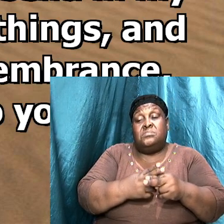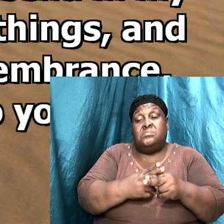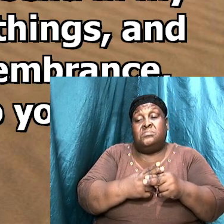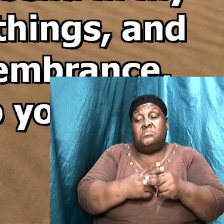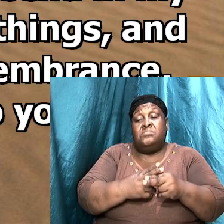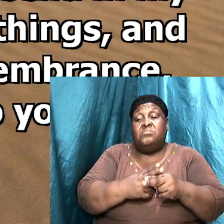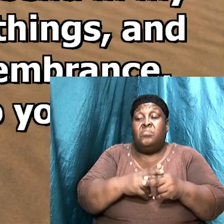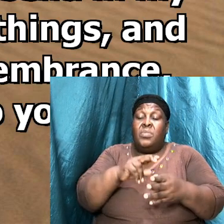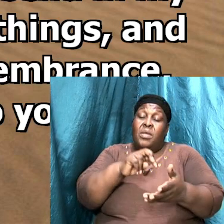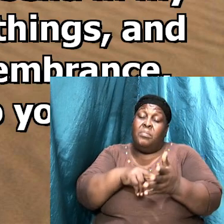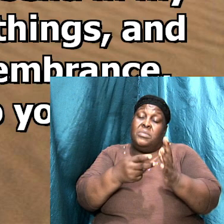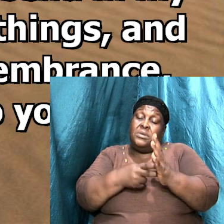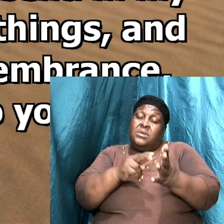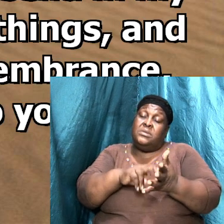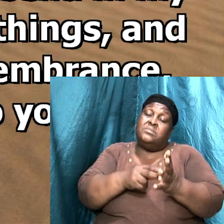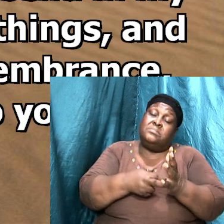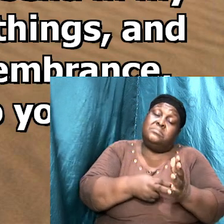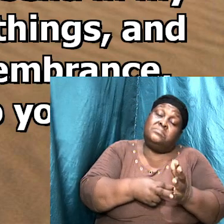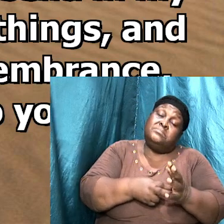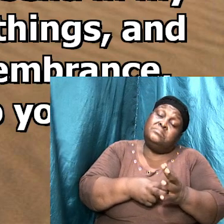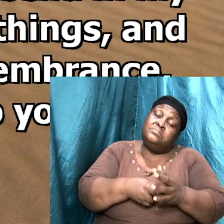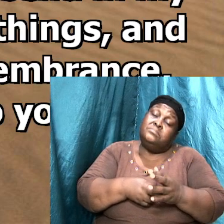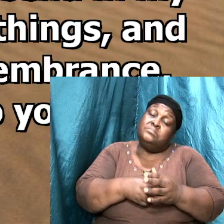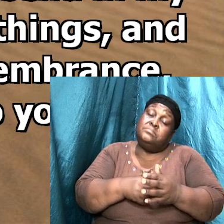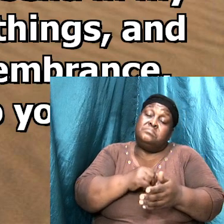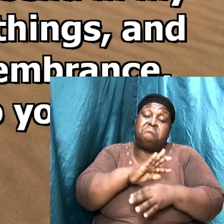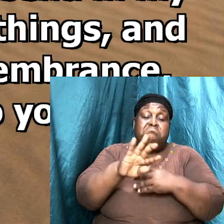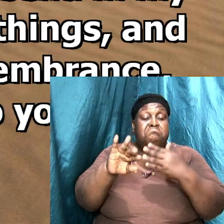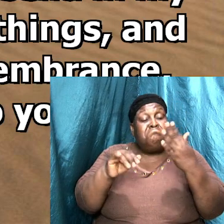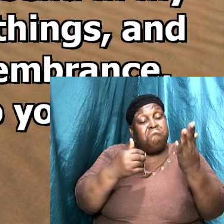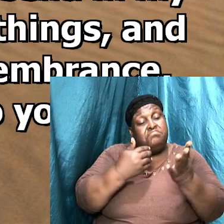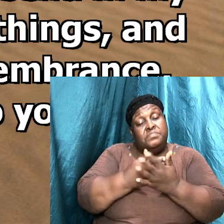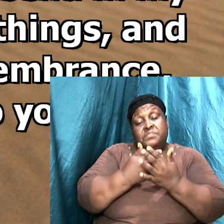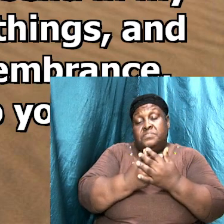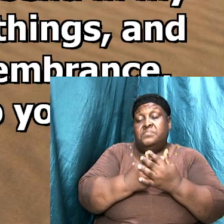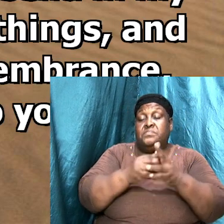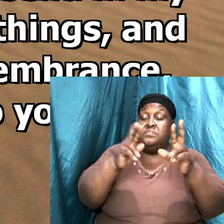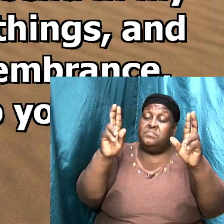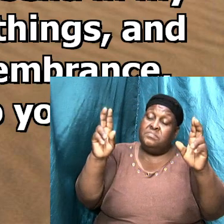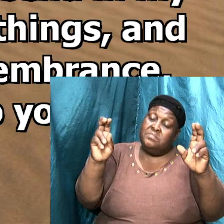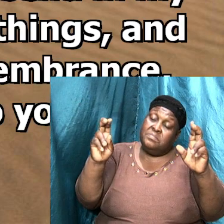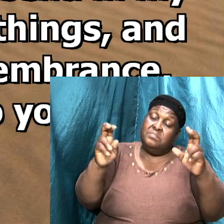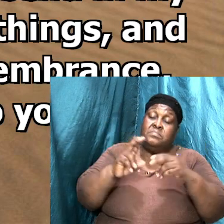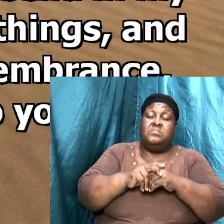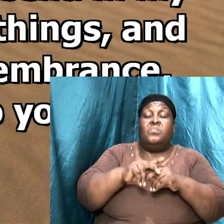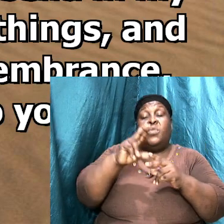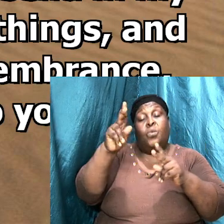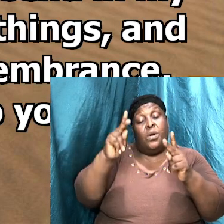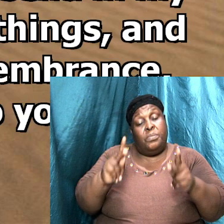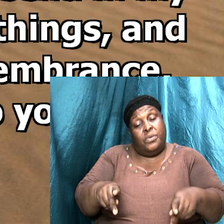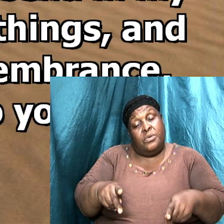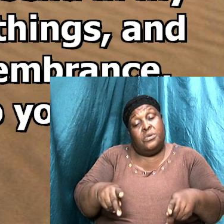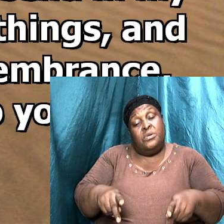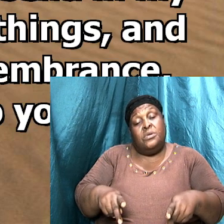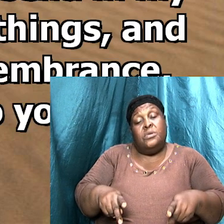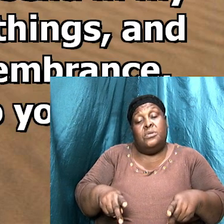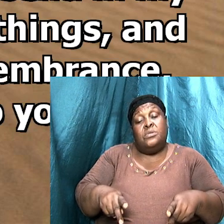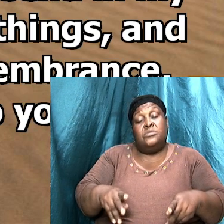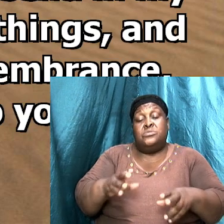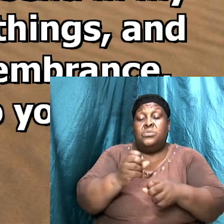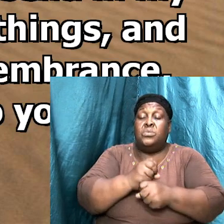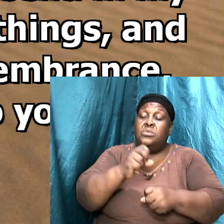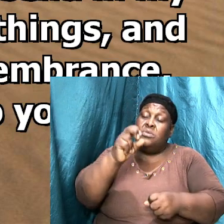So it means then that all of the titles, the one person that holds the three titles,